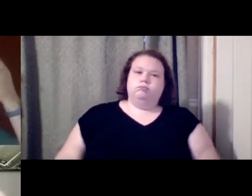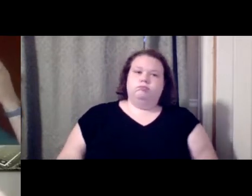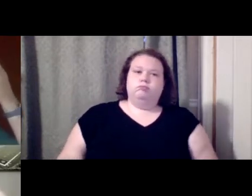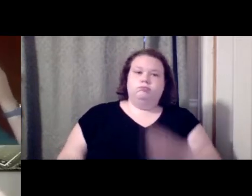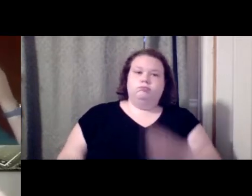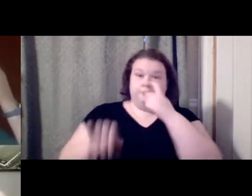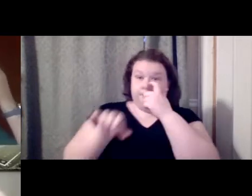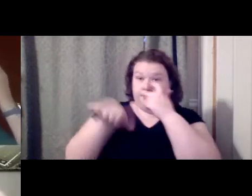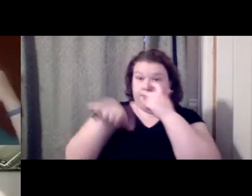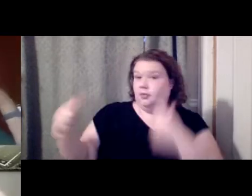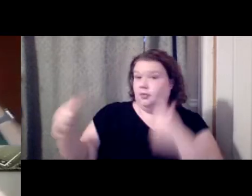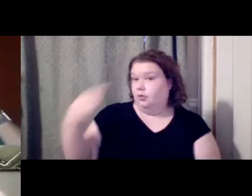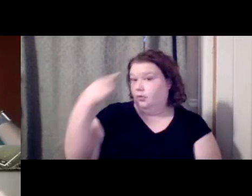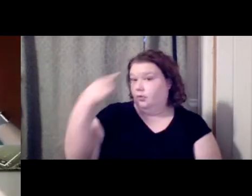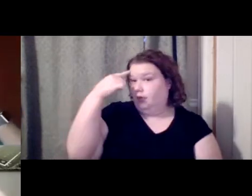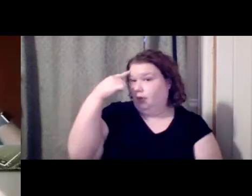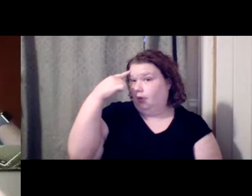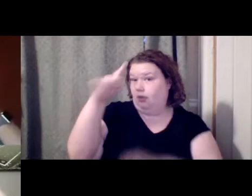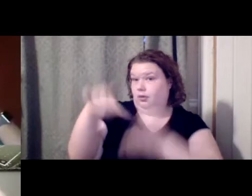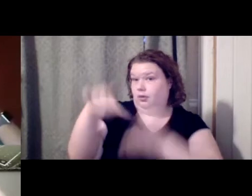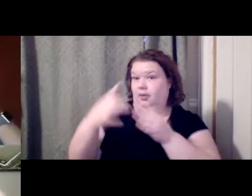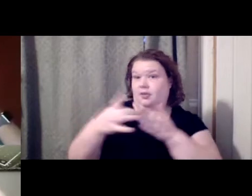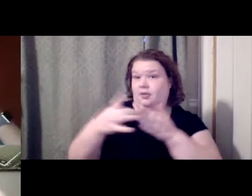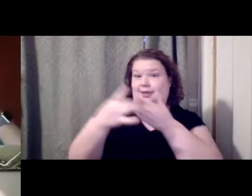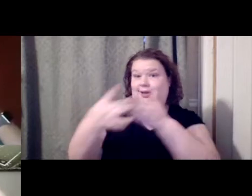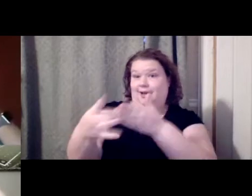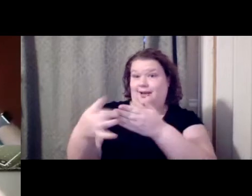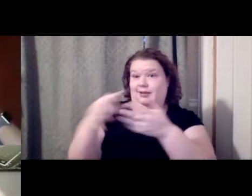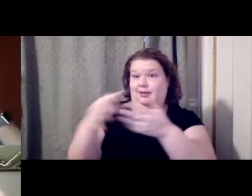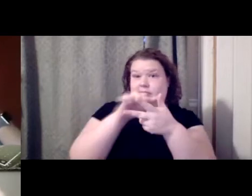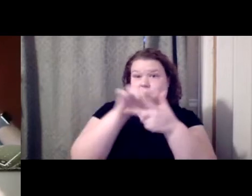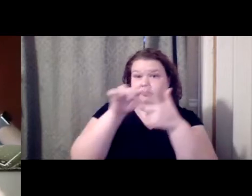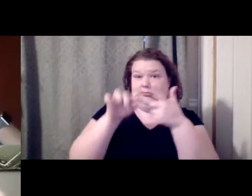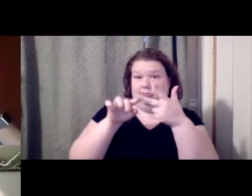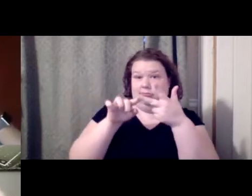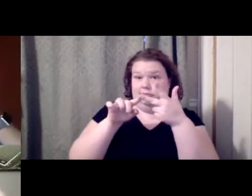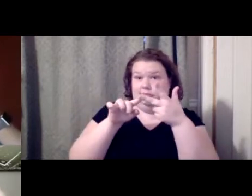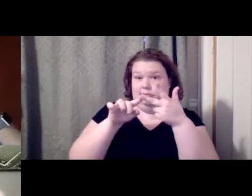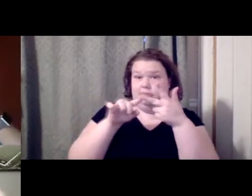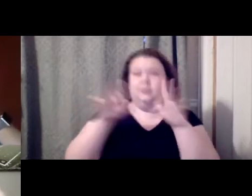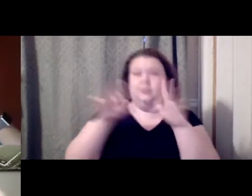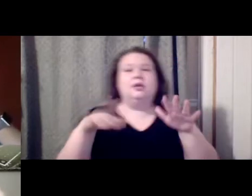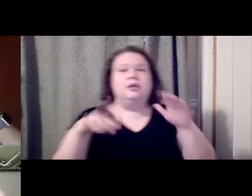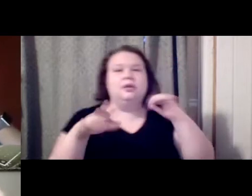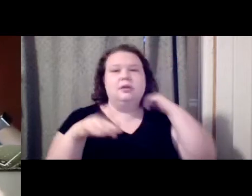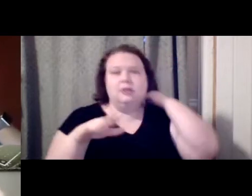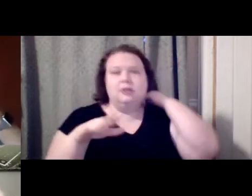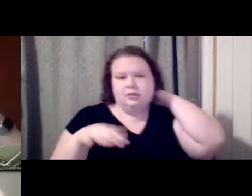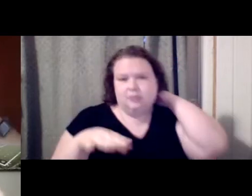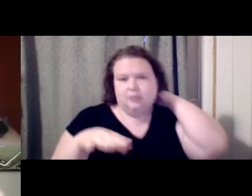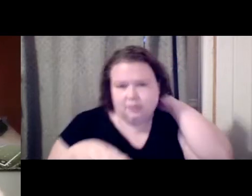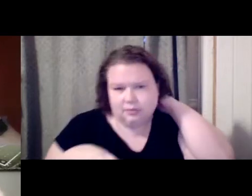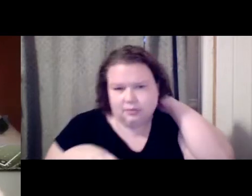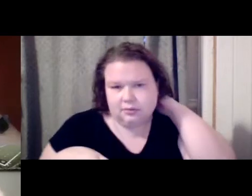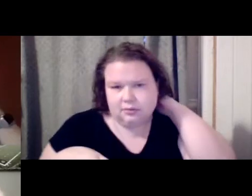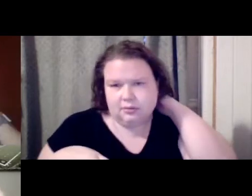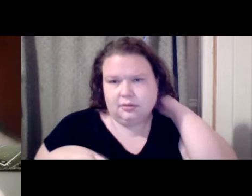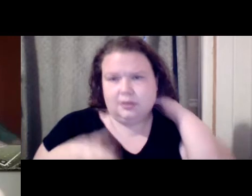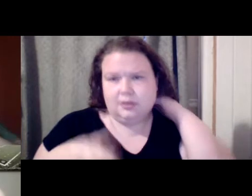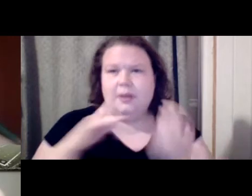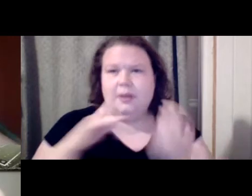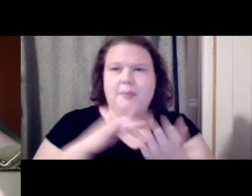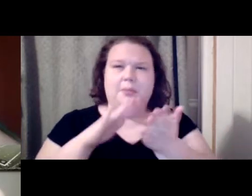Other thoughts on the guiding principles before we shift Let me priorities? address that comment about prioritizing elementary and middle